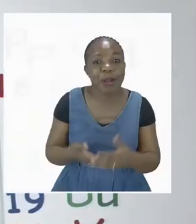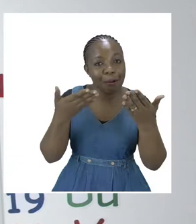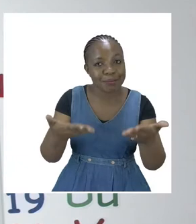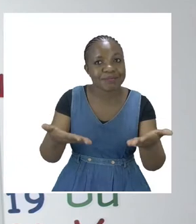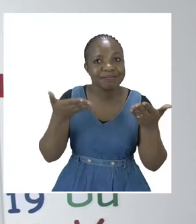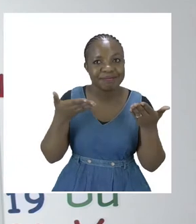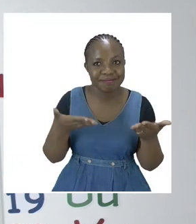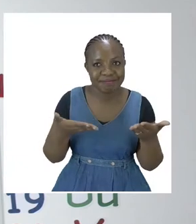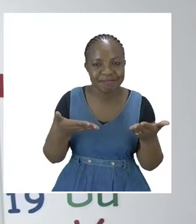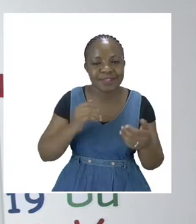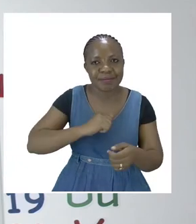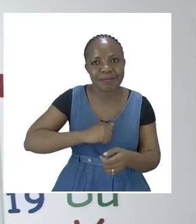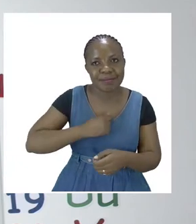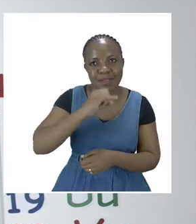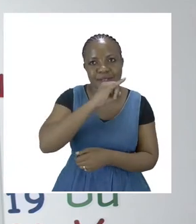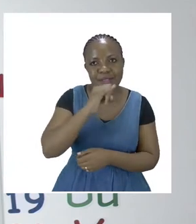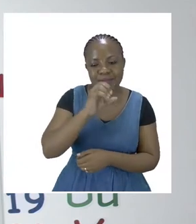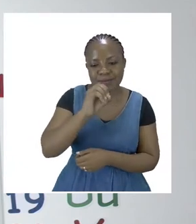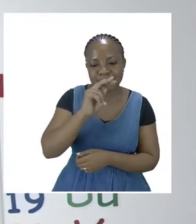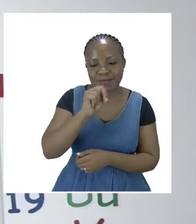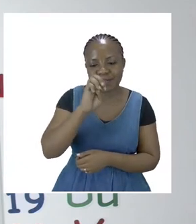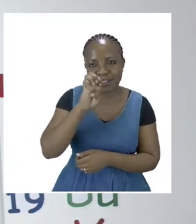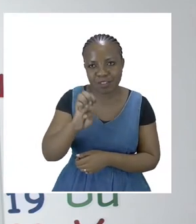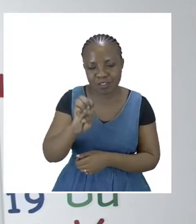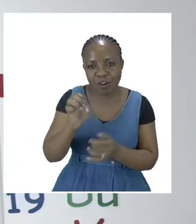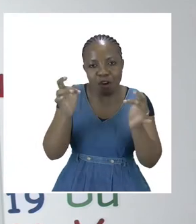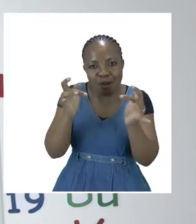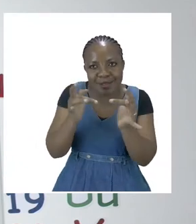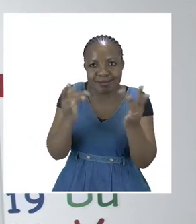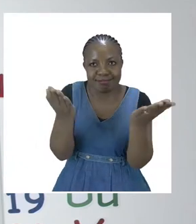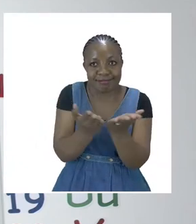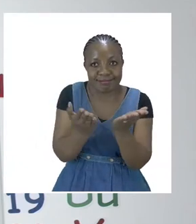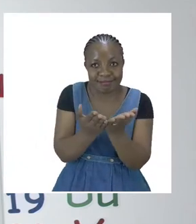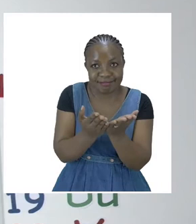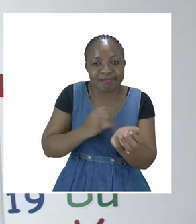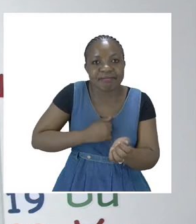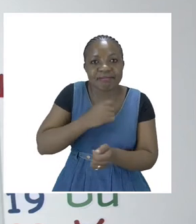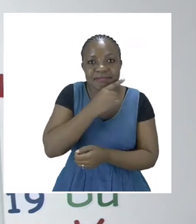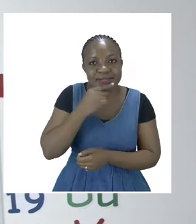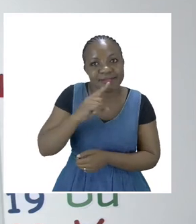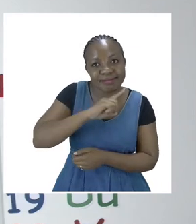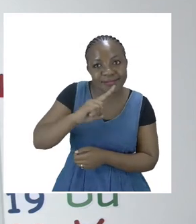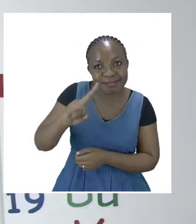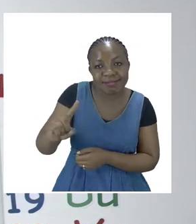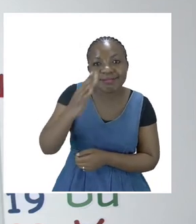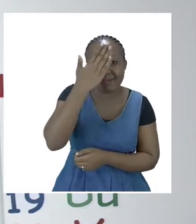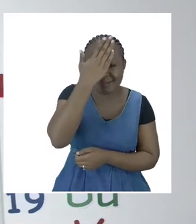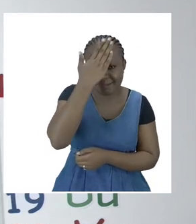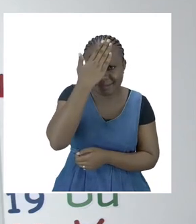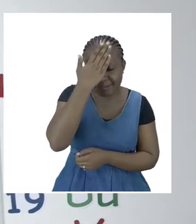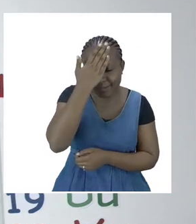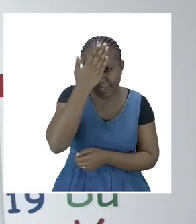Welcome to My Zone Online School. My name is Teacher Mutsa. Get your education